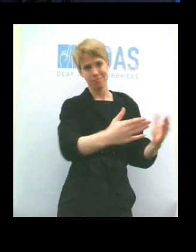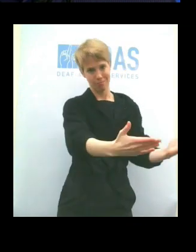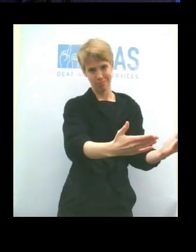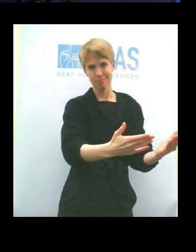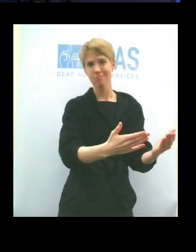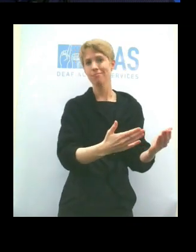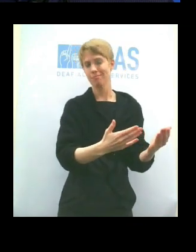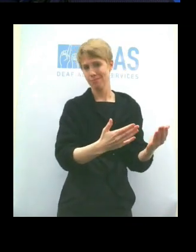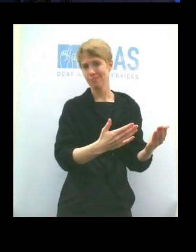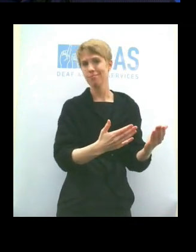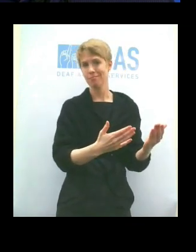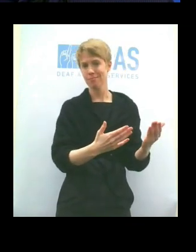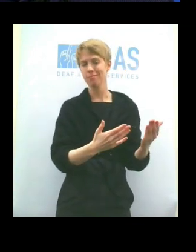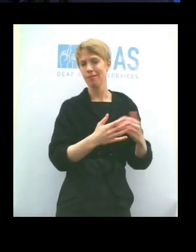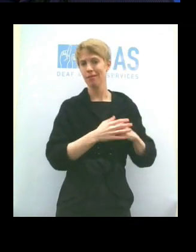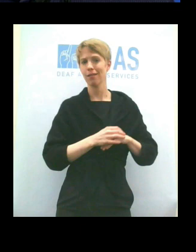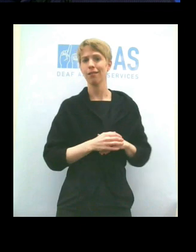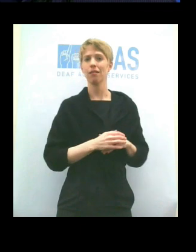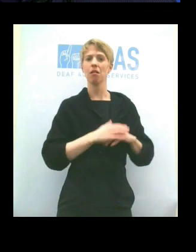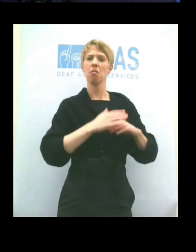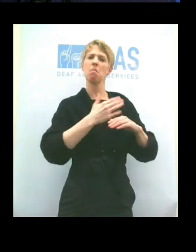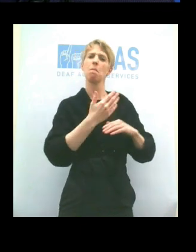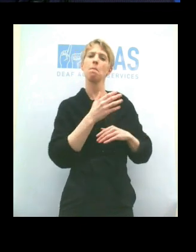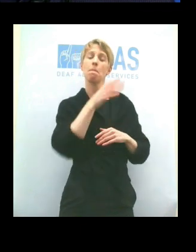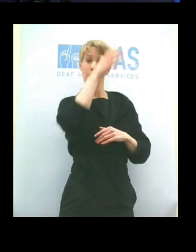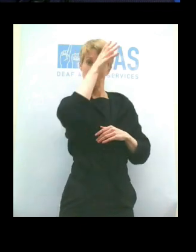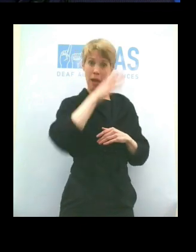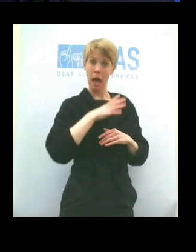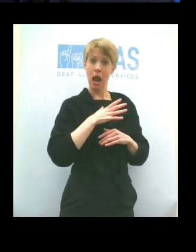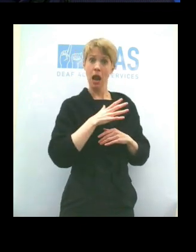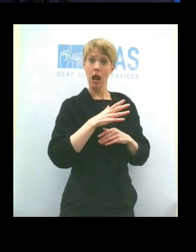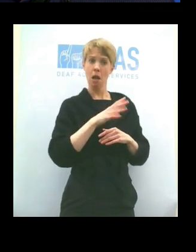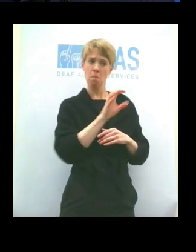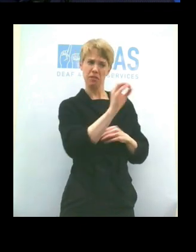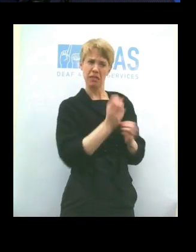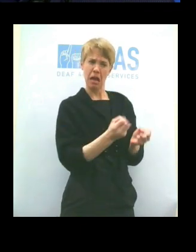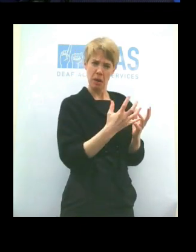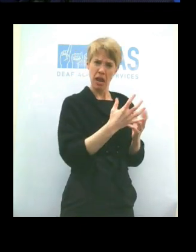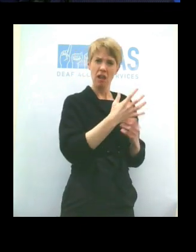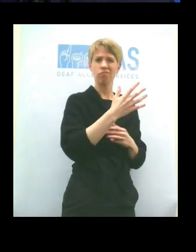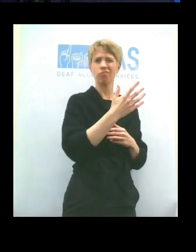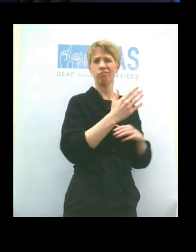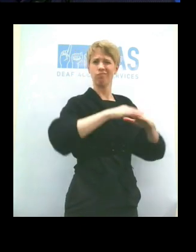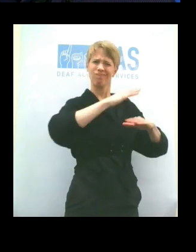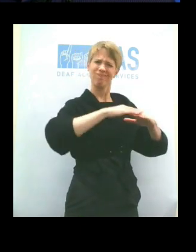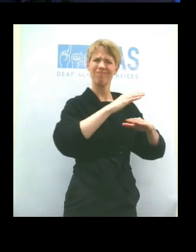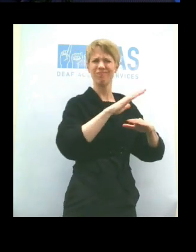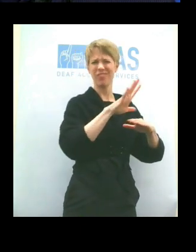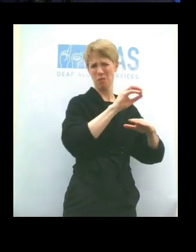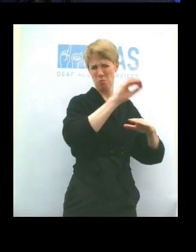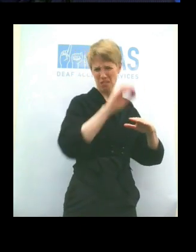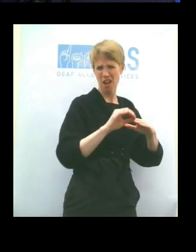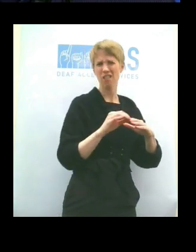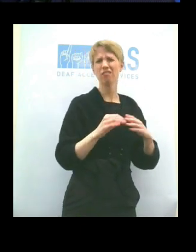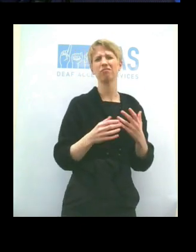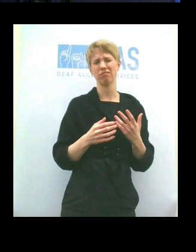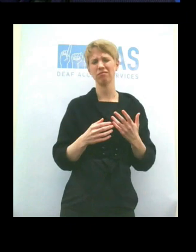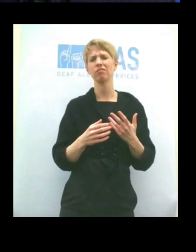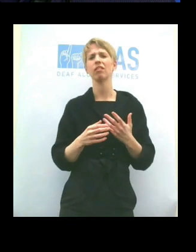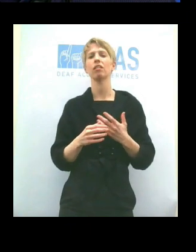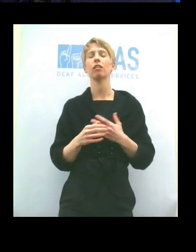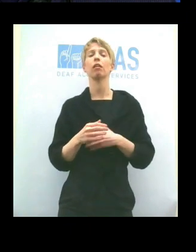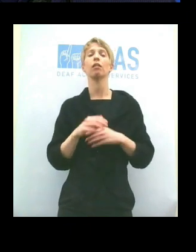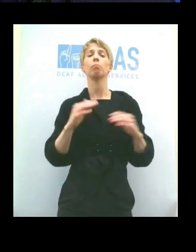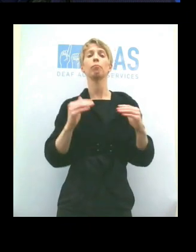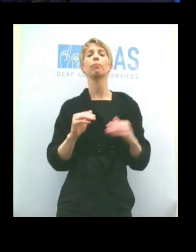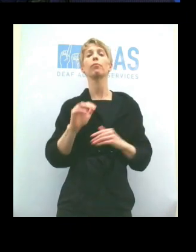for males, barely under 50% for females, though females do make up a greater proportion of Erie County's population. And the Latino,